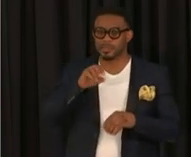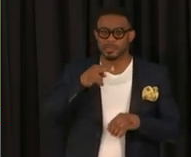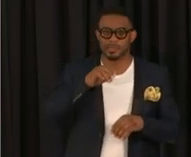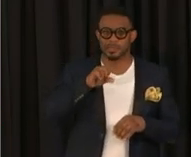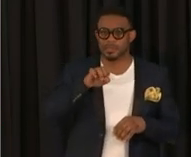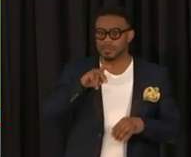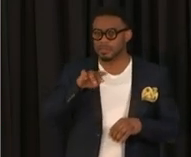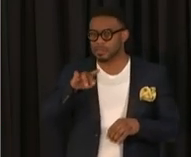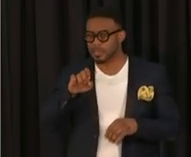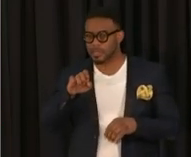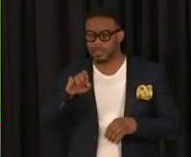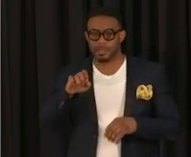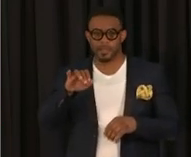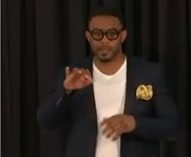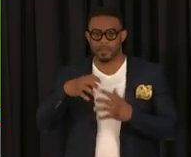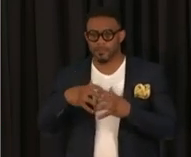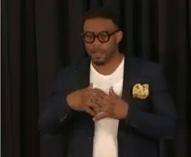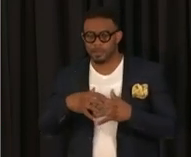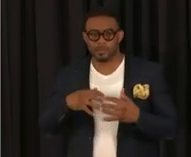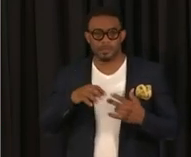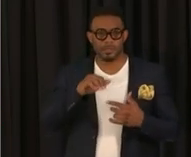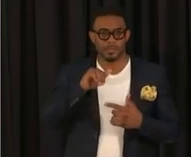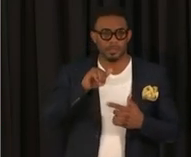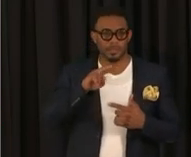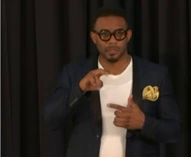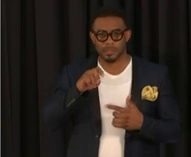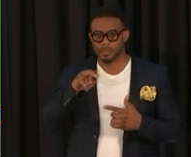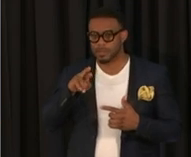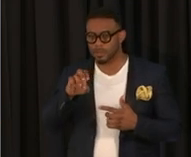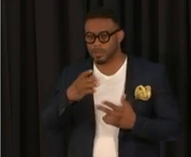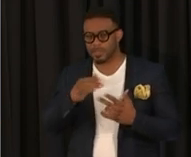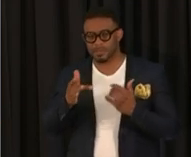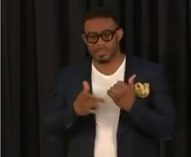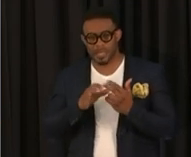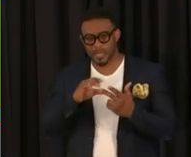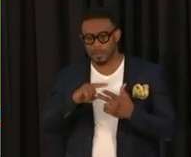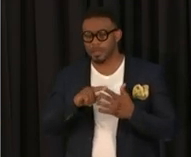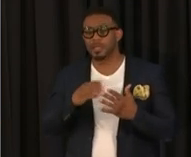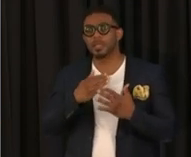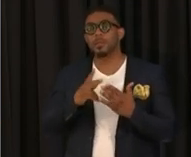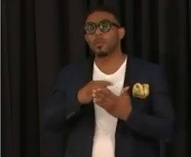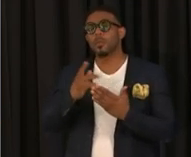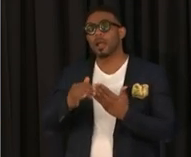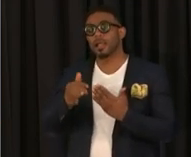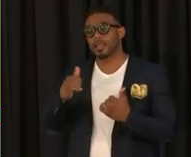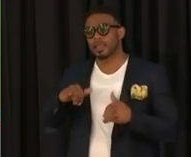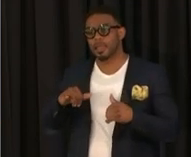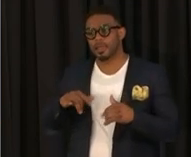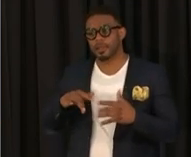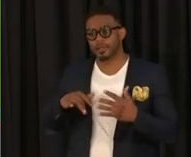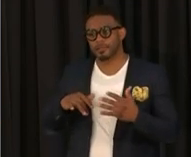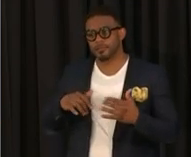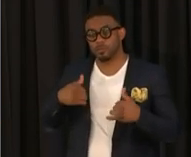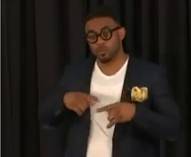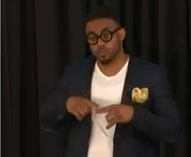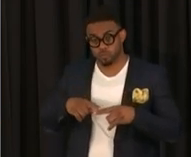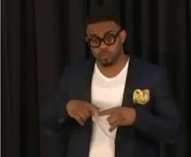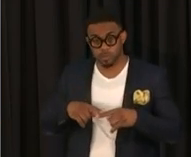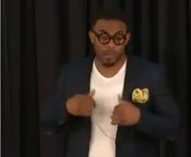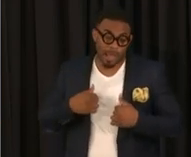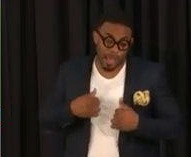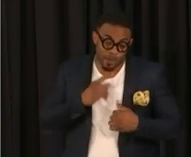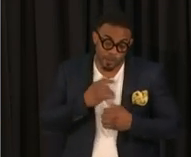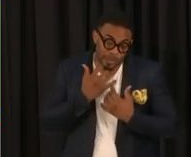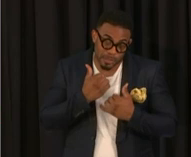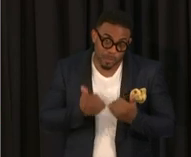Cheesecake Factory and Accenture. We're working with a lot of big tech companies. But some of my, the projects that